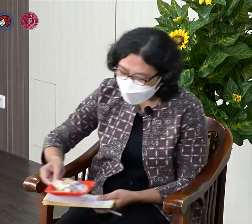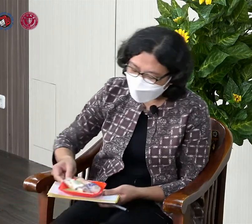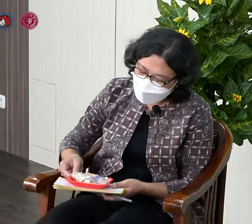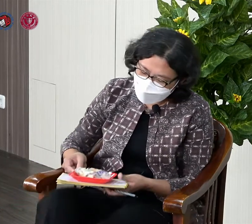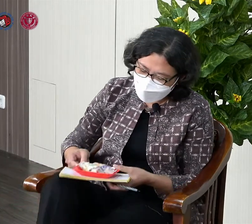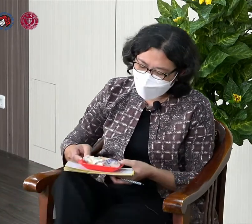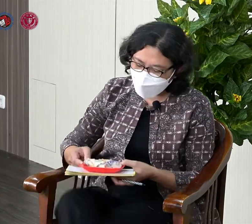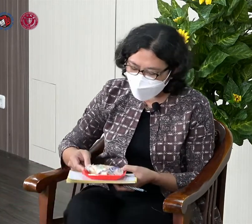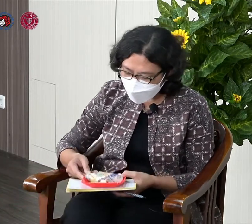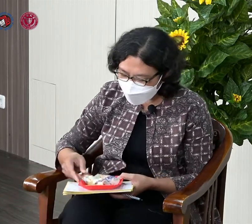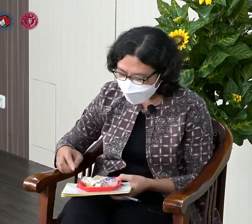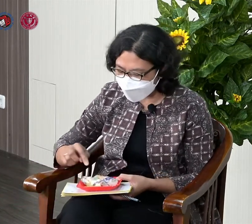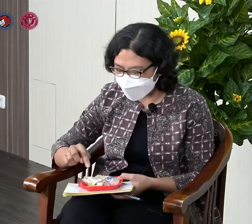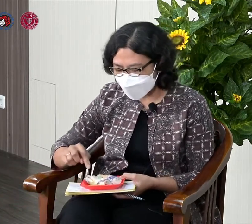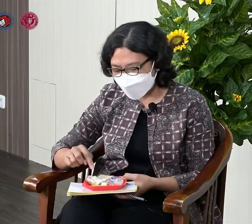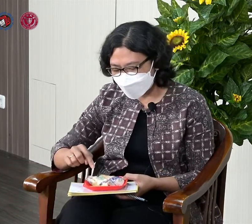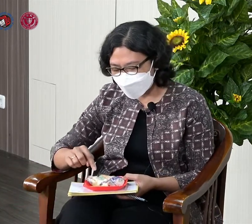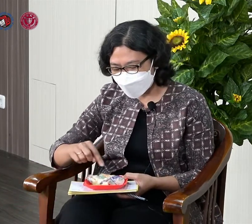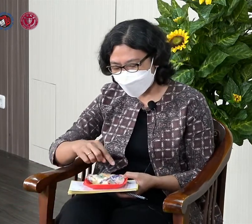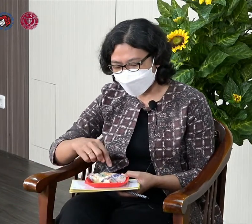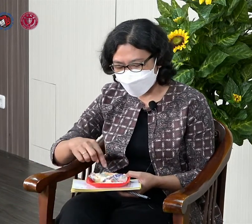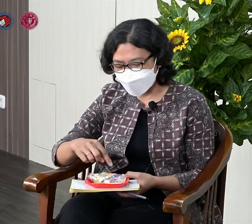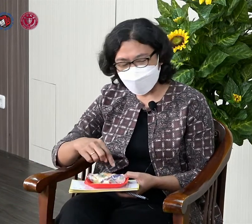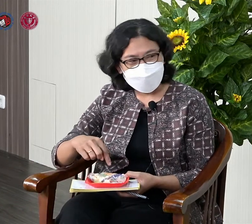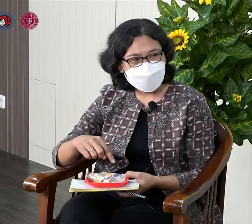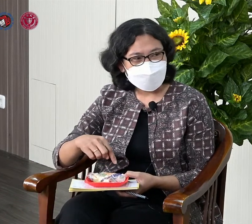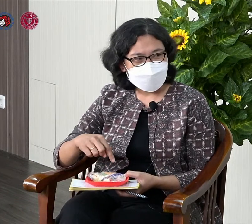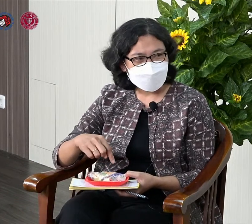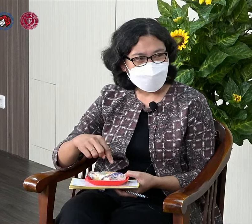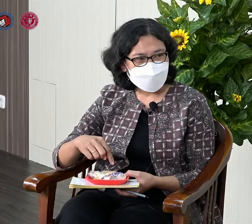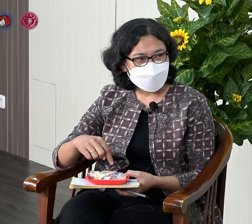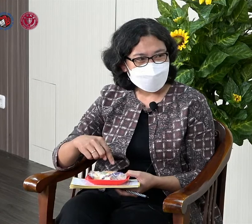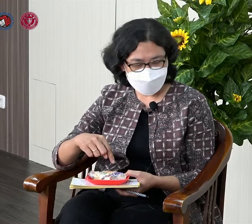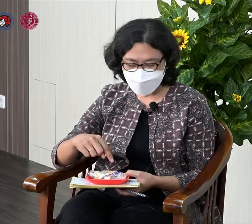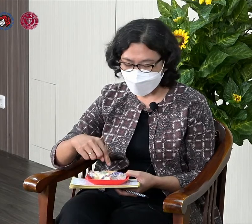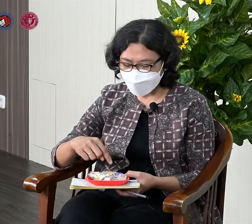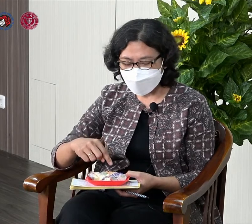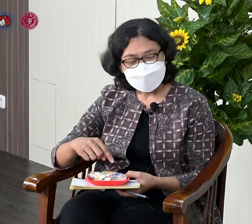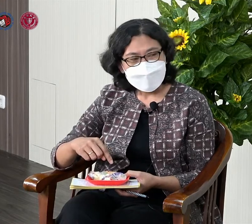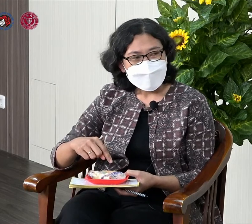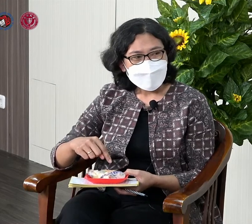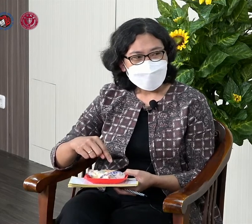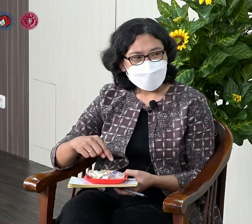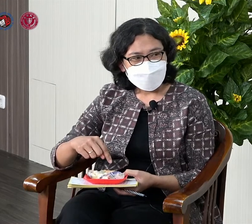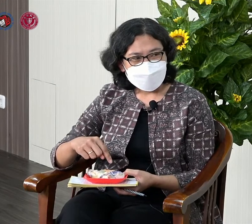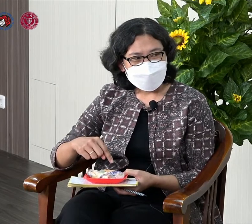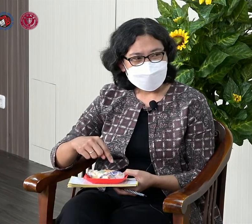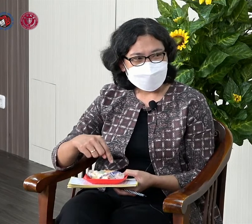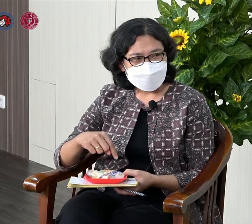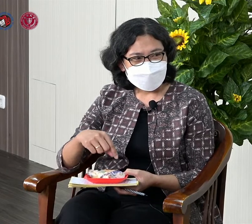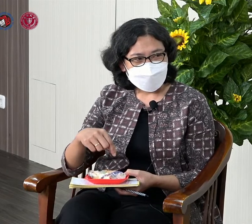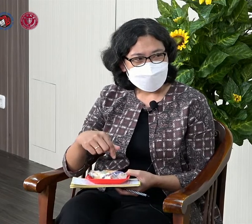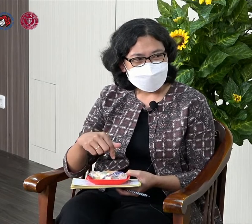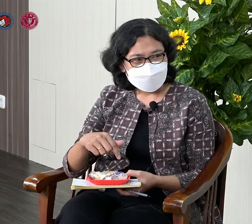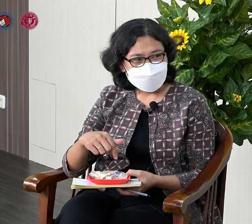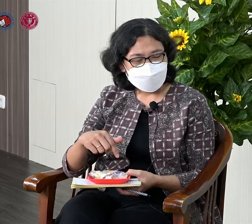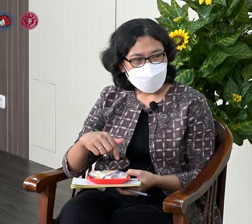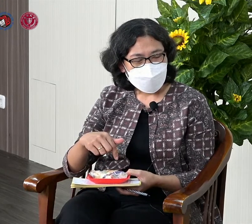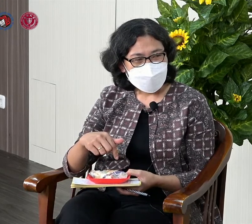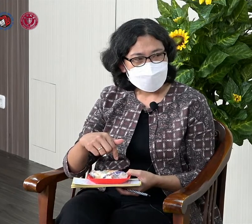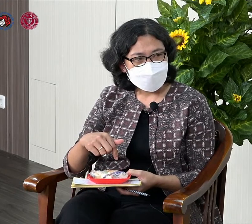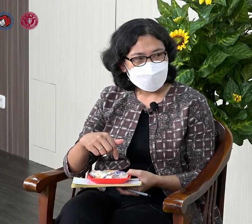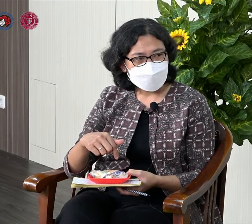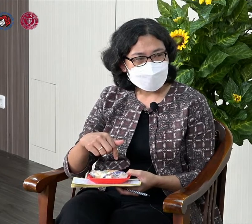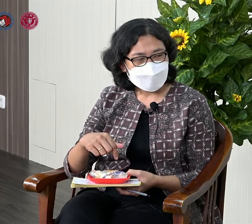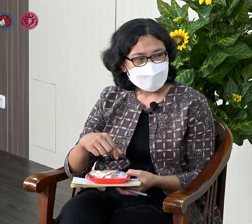I have a question. How about the what do you say? This pepper, rice pepper. Rice pepper, right? Rice pepper, right? Yeah. Where we can get this one?